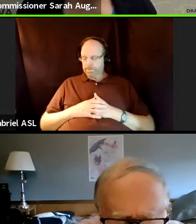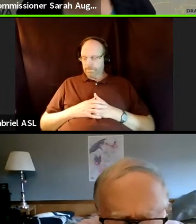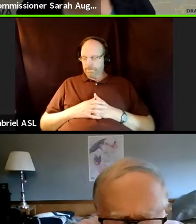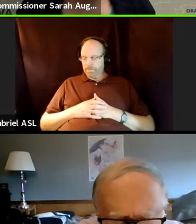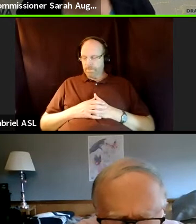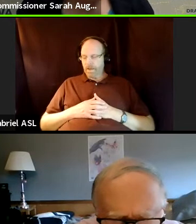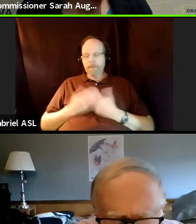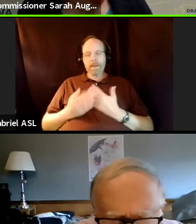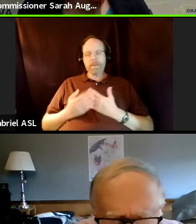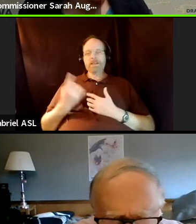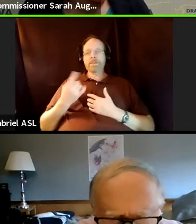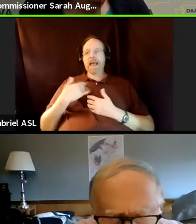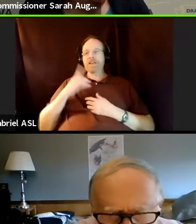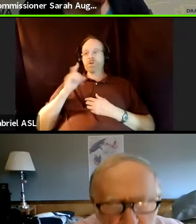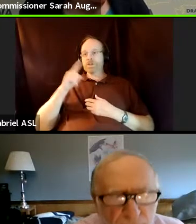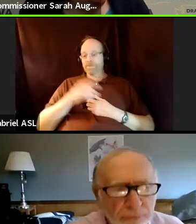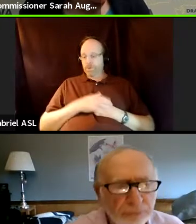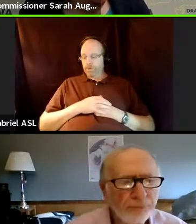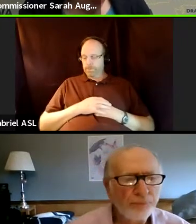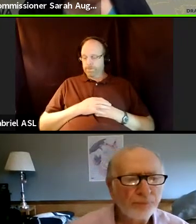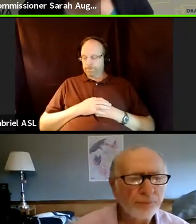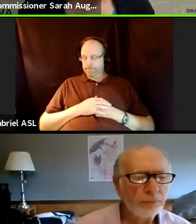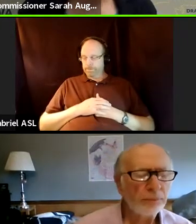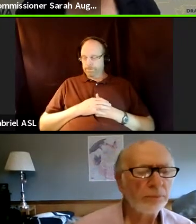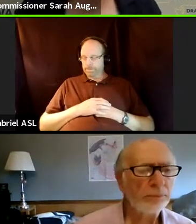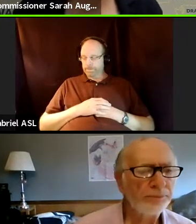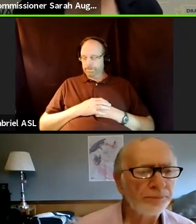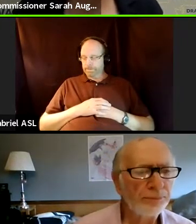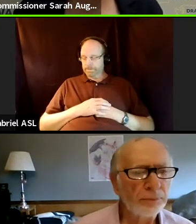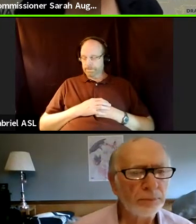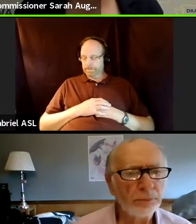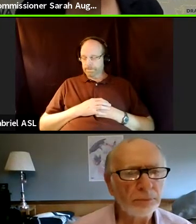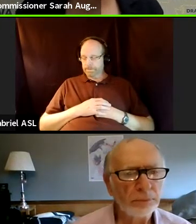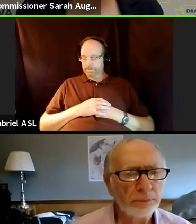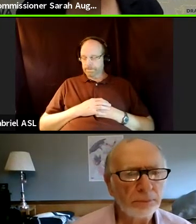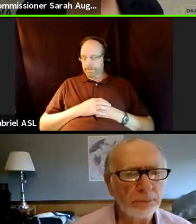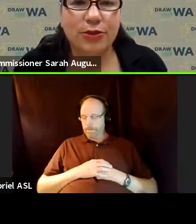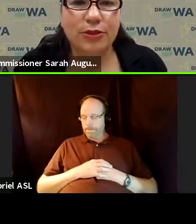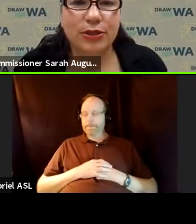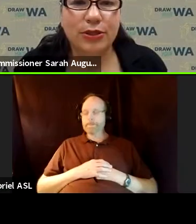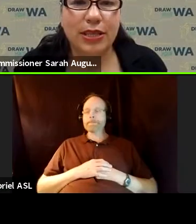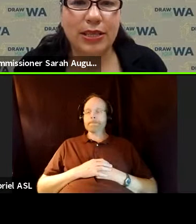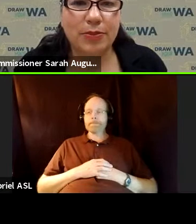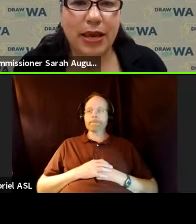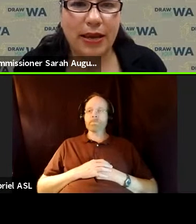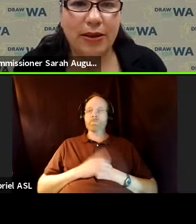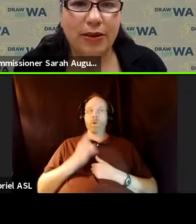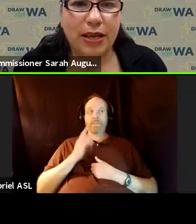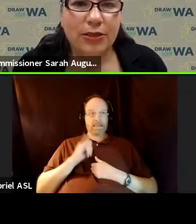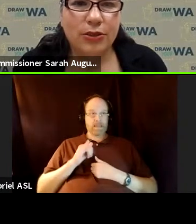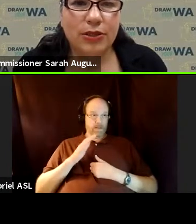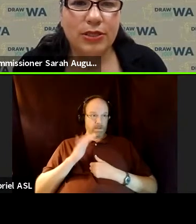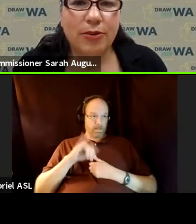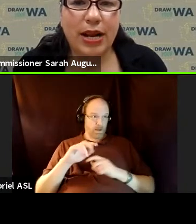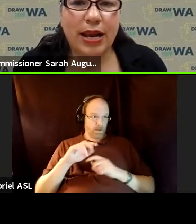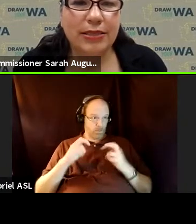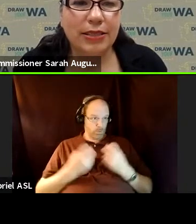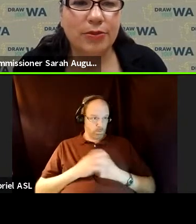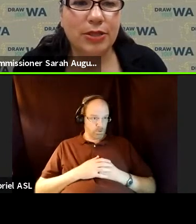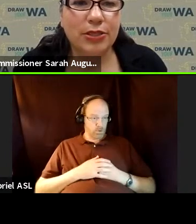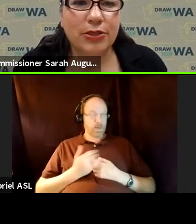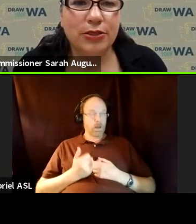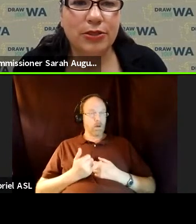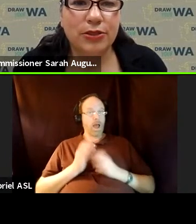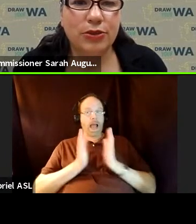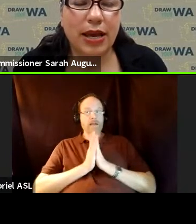the commissioners will have a comment or a question for you. And so I think that concludes this panel. So at this time, I want to